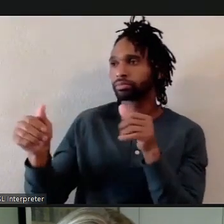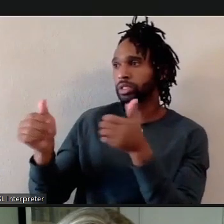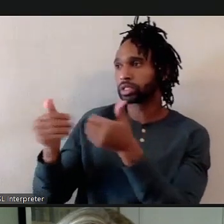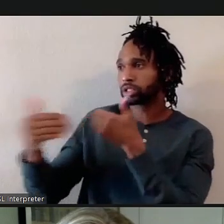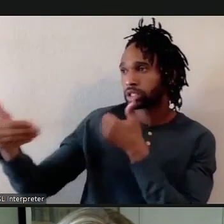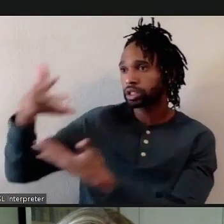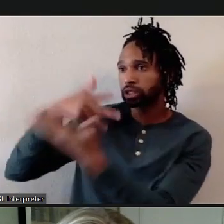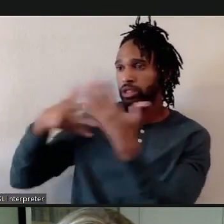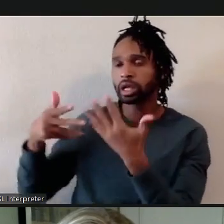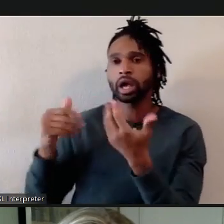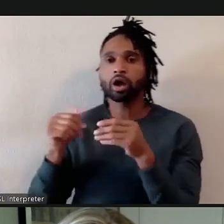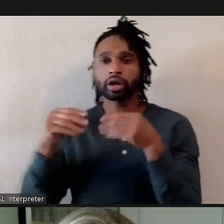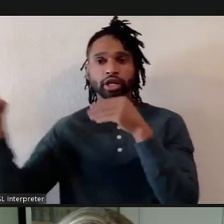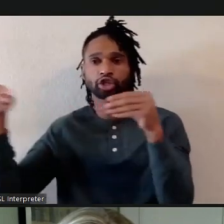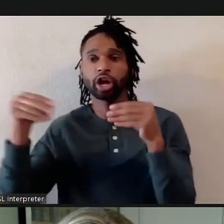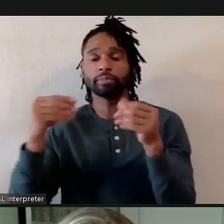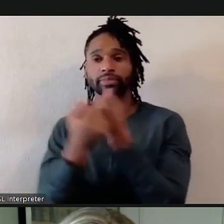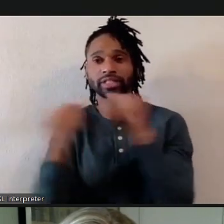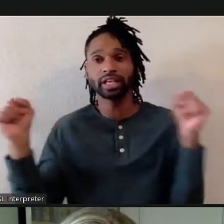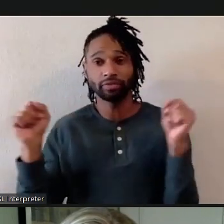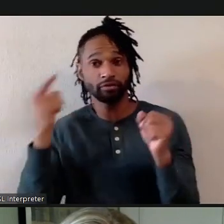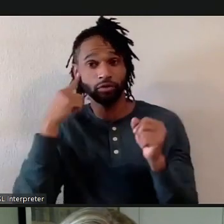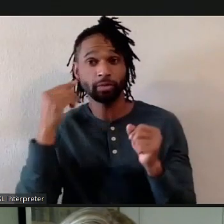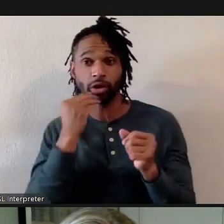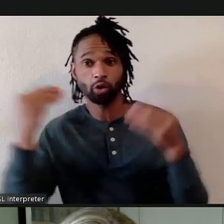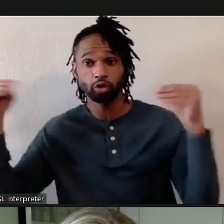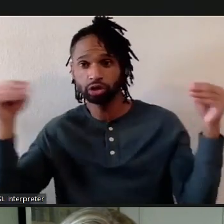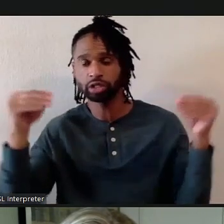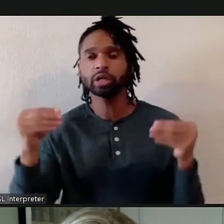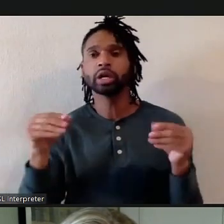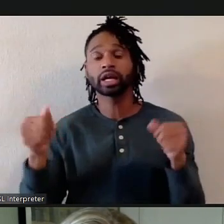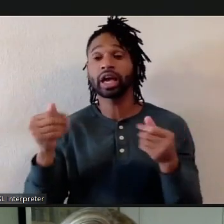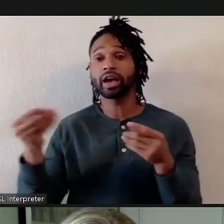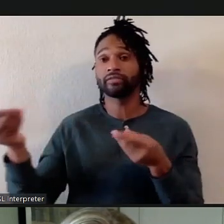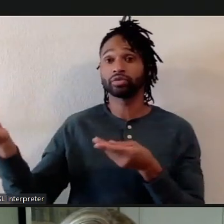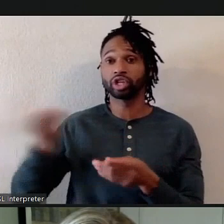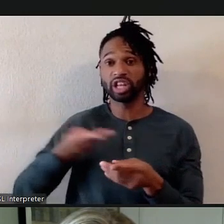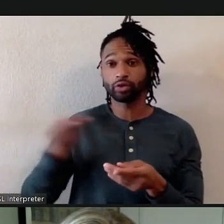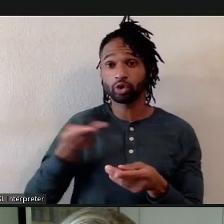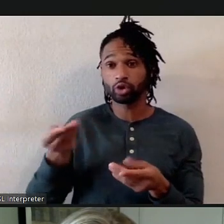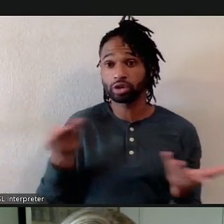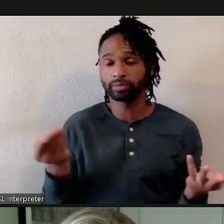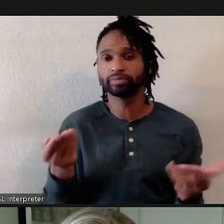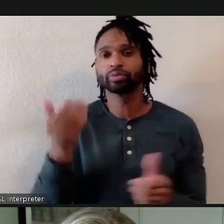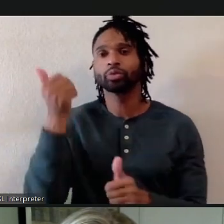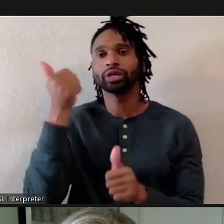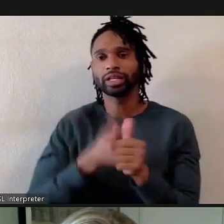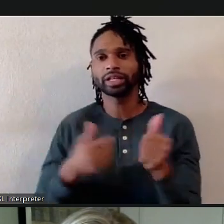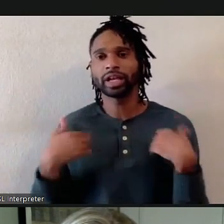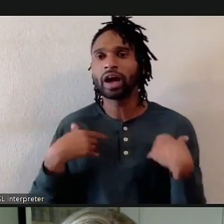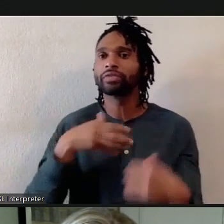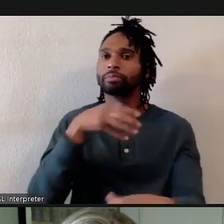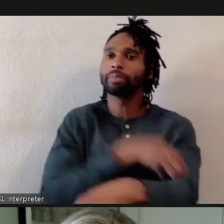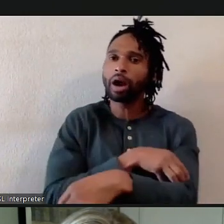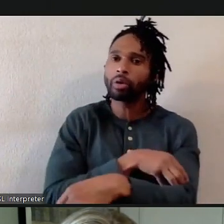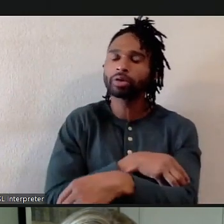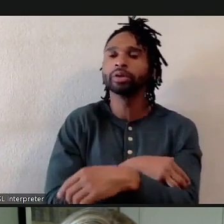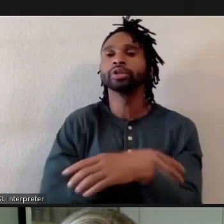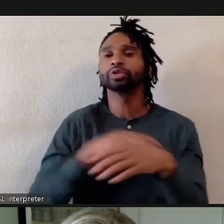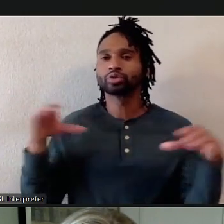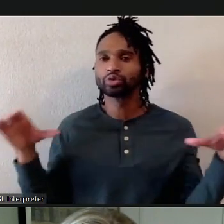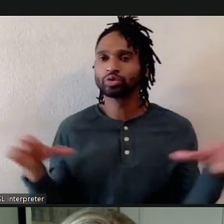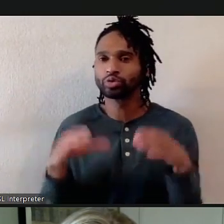shop safely for my groceries? What do I have deliver? We each have the power to do the work so that